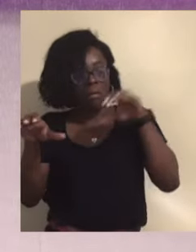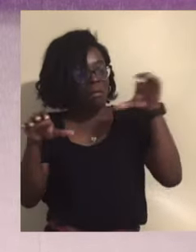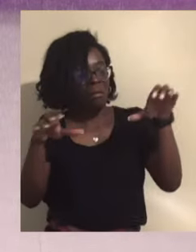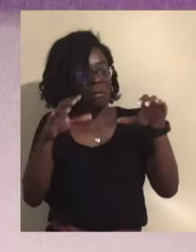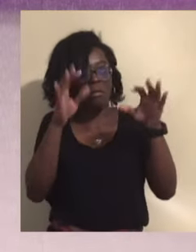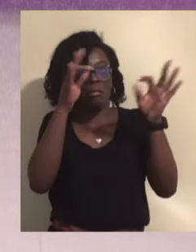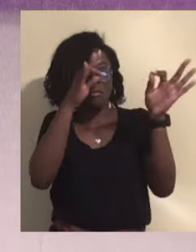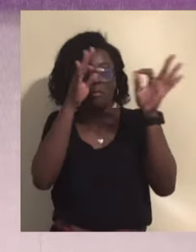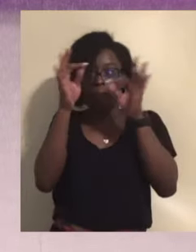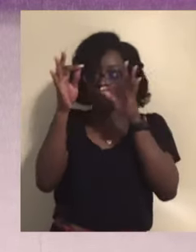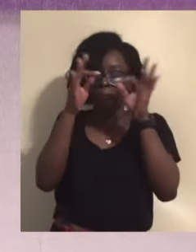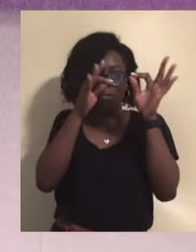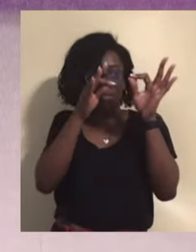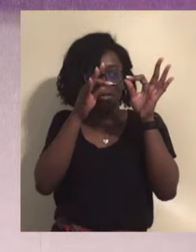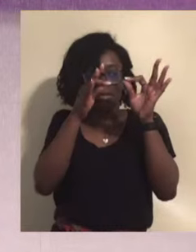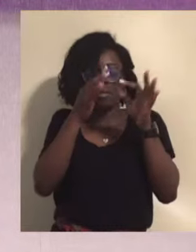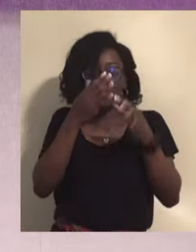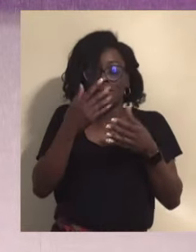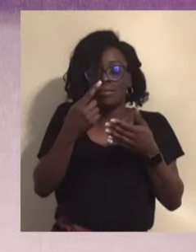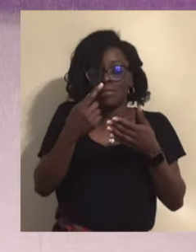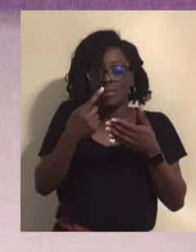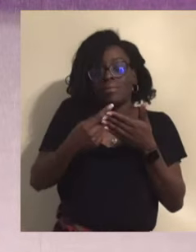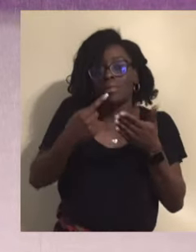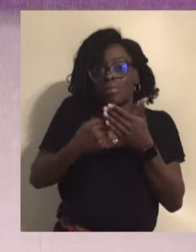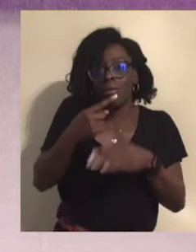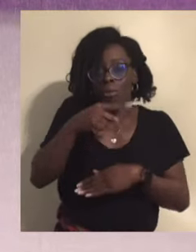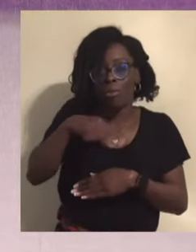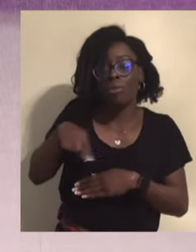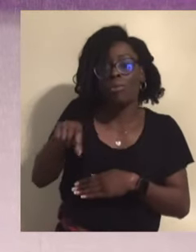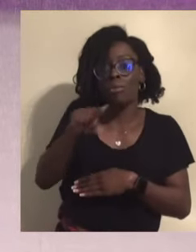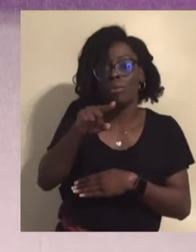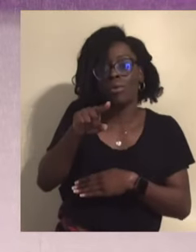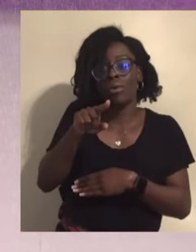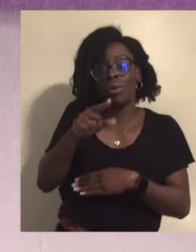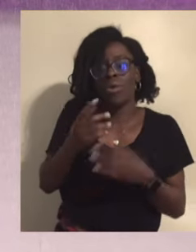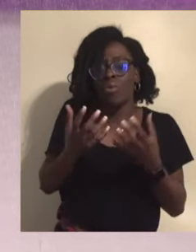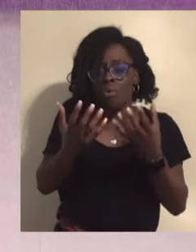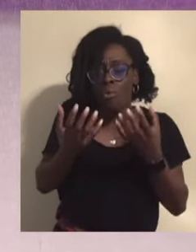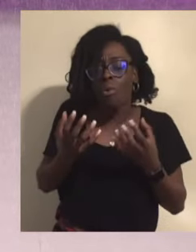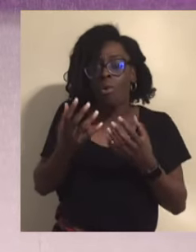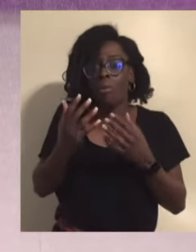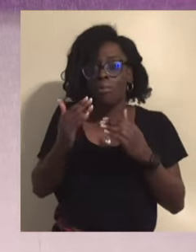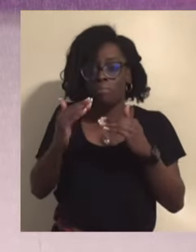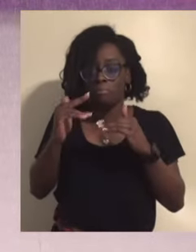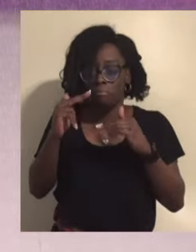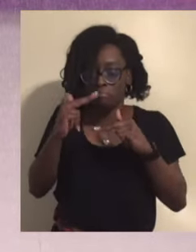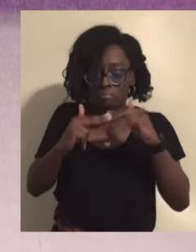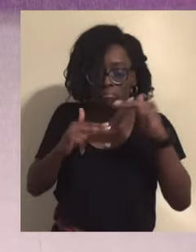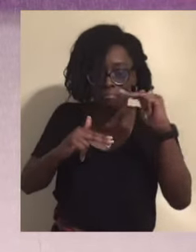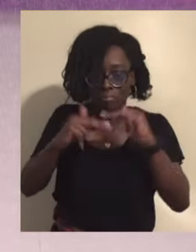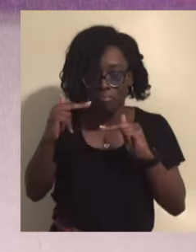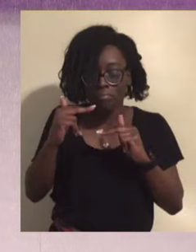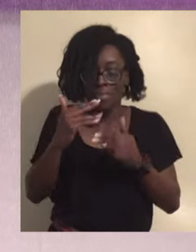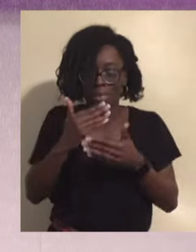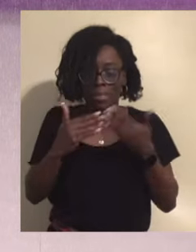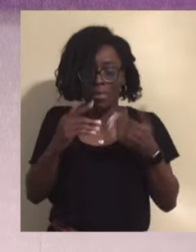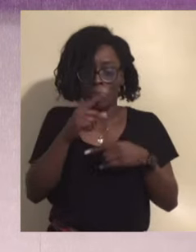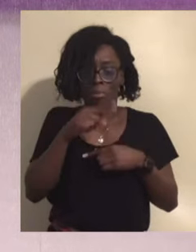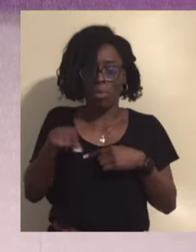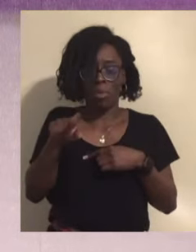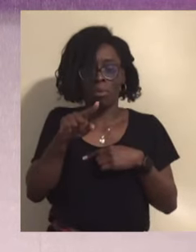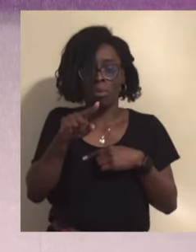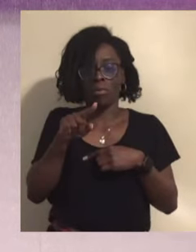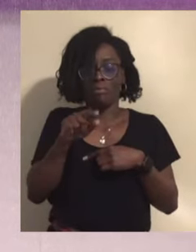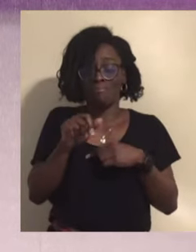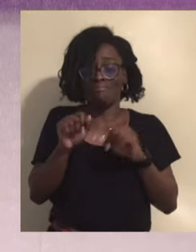there. And there are some of us who want to build. There are some of us who are able to build but